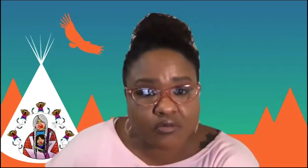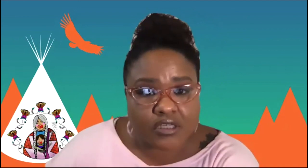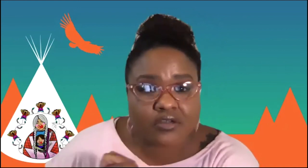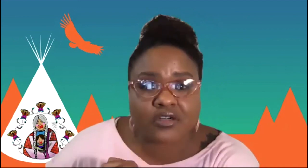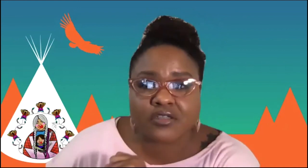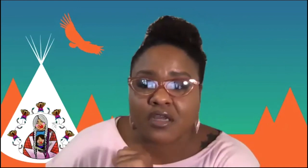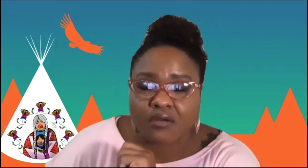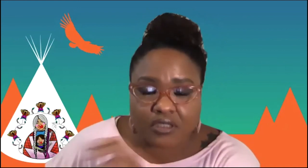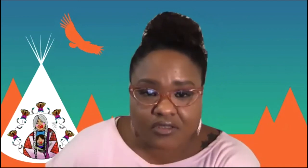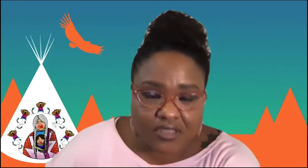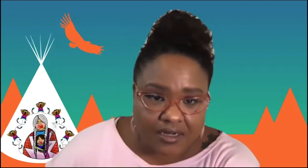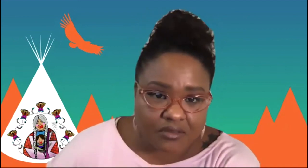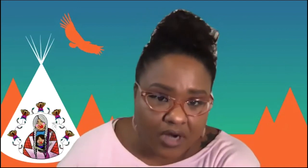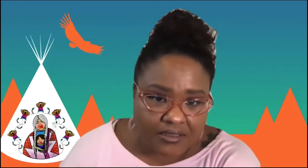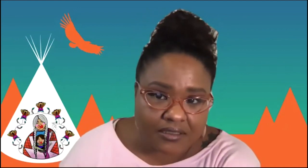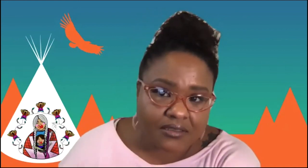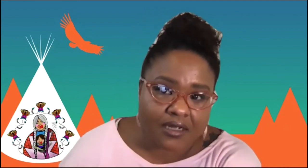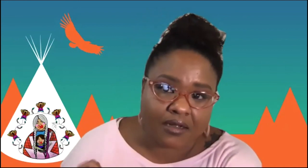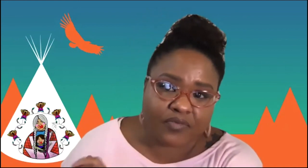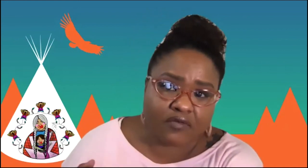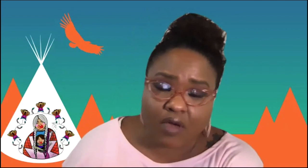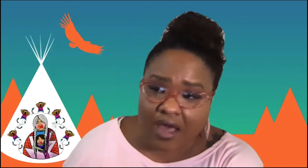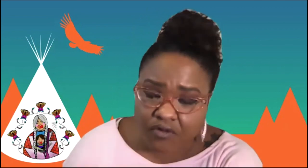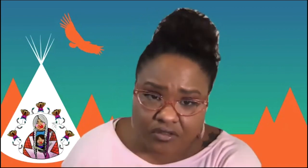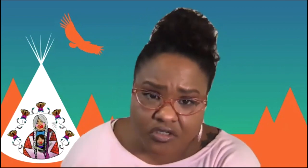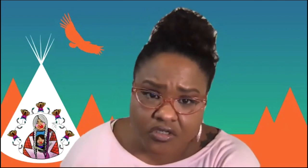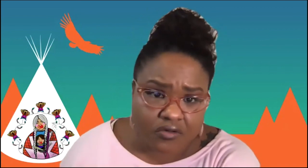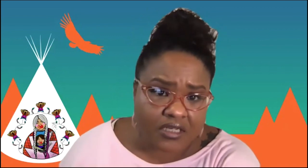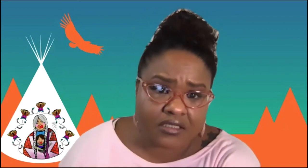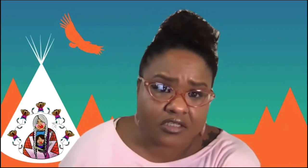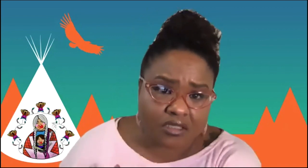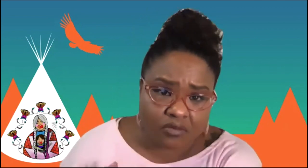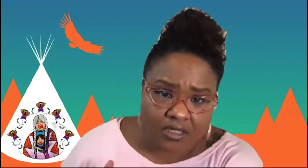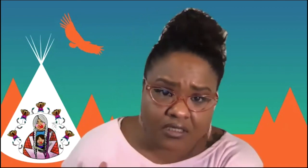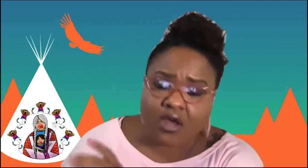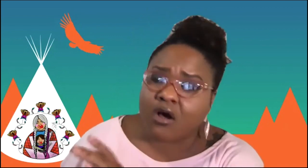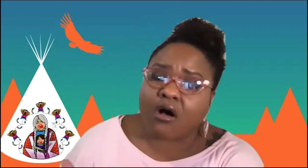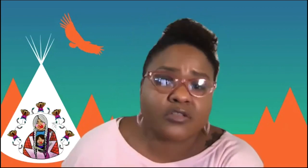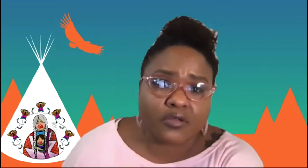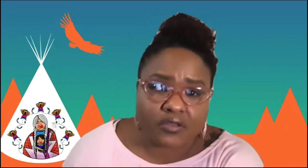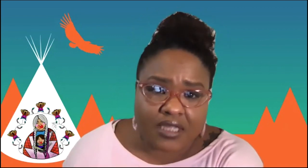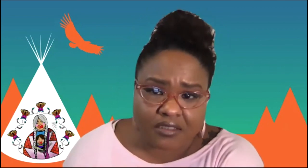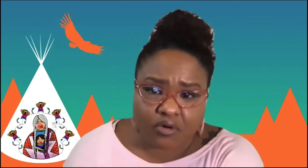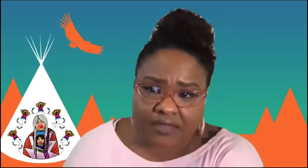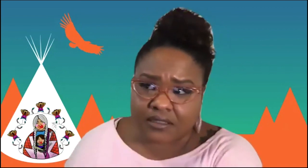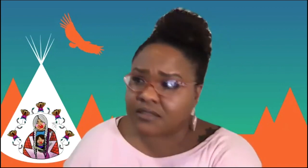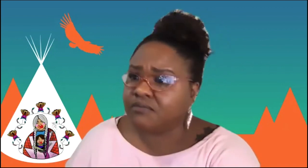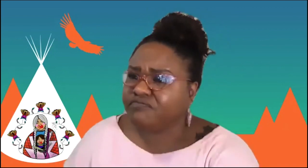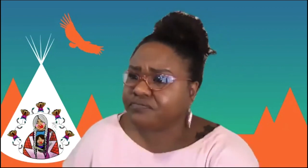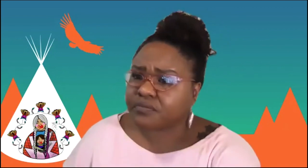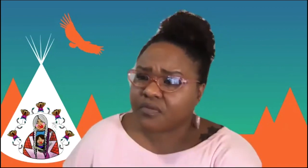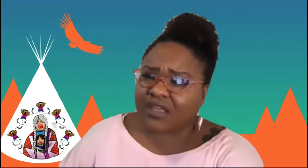with researchers, please use that as a practice. If you have research to do within Indigenous communities, also use that as a